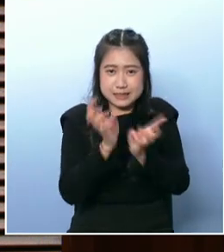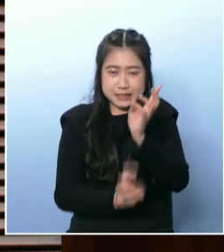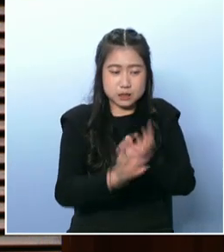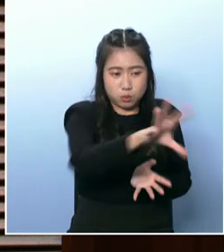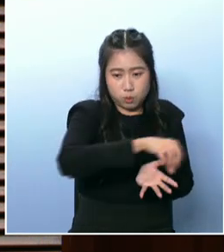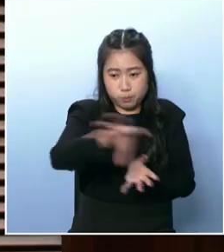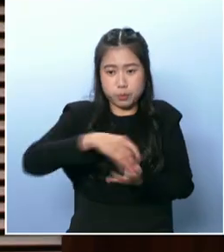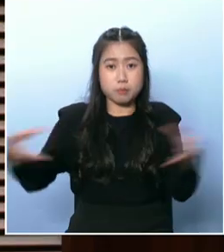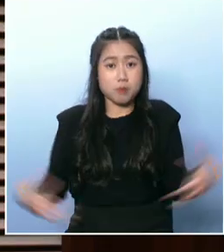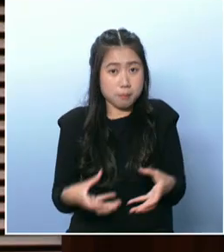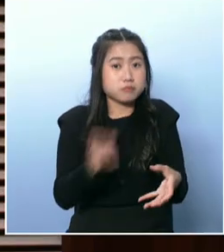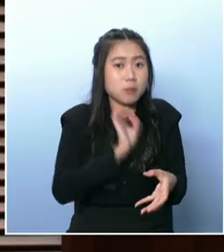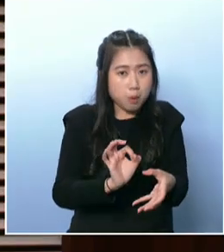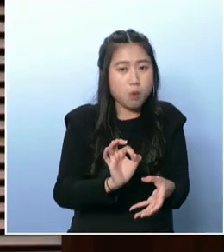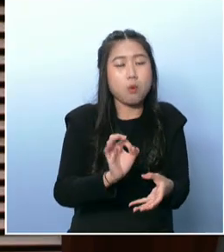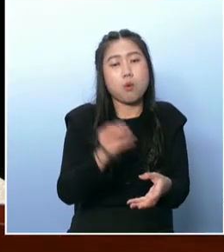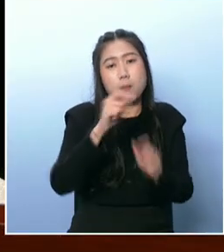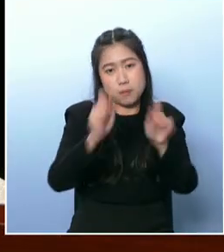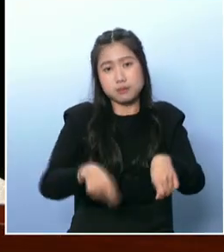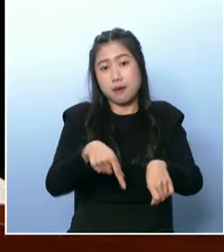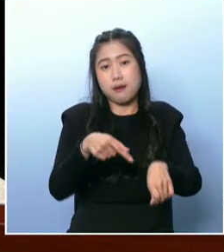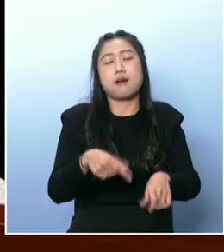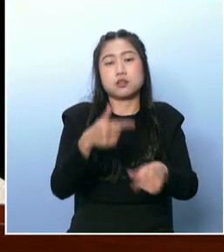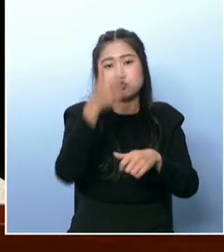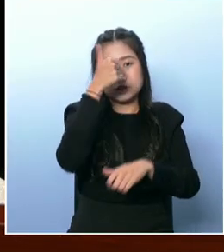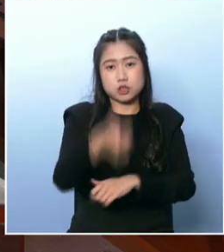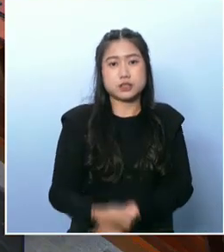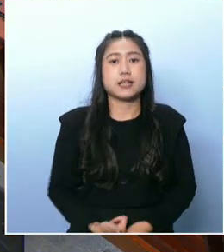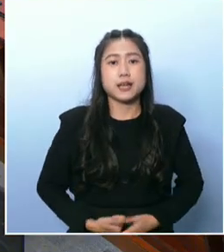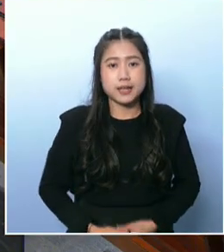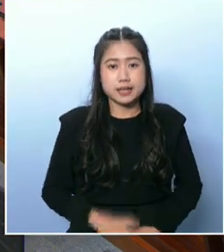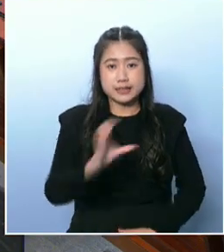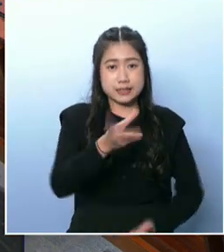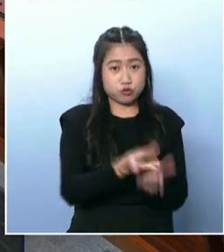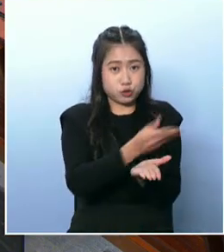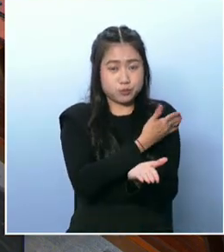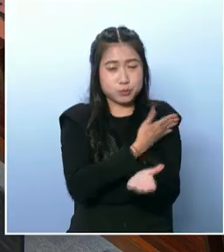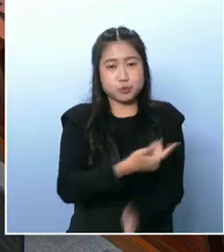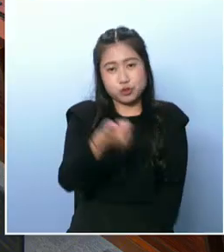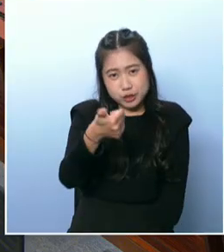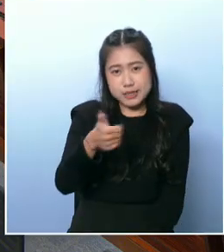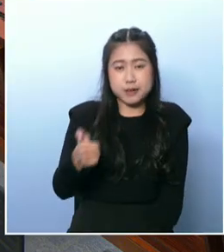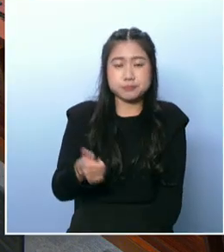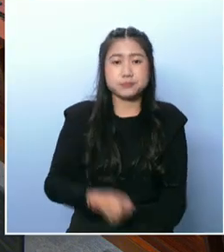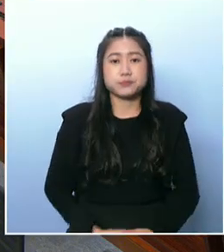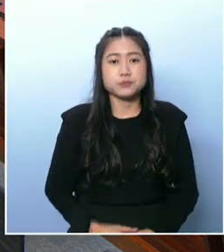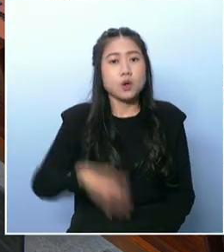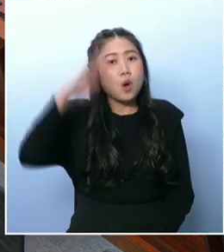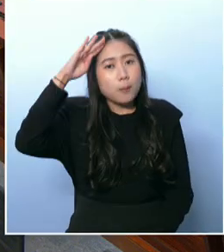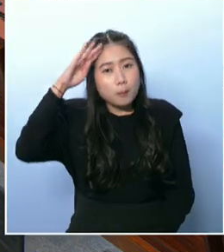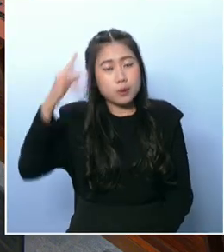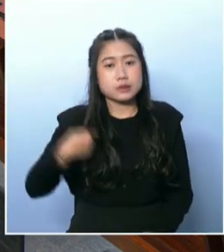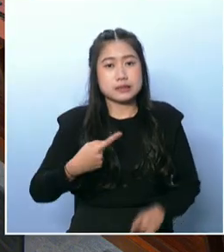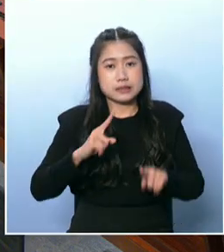to consolidate them so that you would have a good database? Commissioner. Thank you, Mr. Lam. Thank